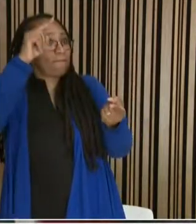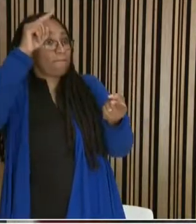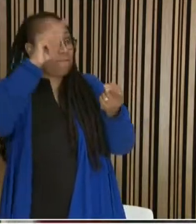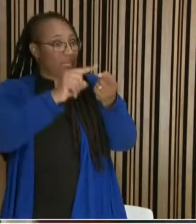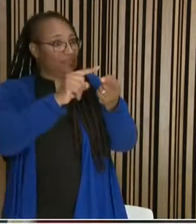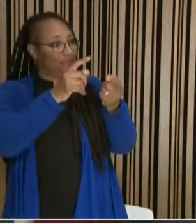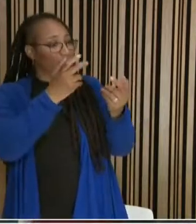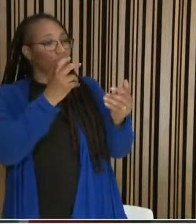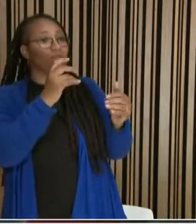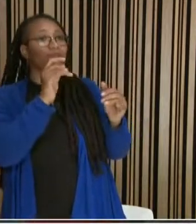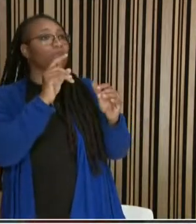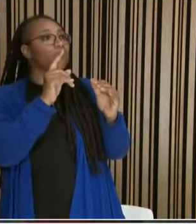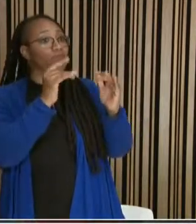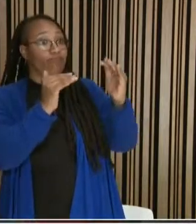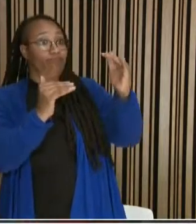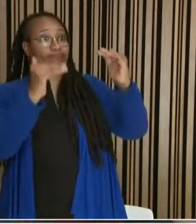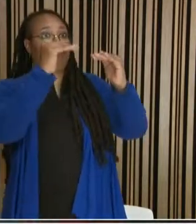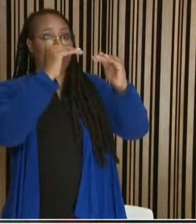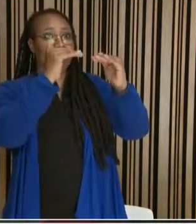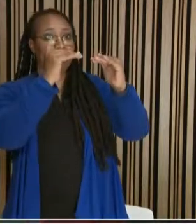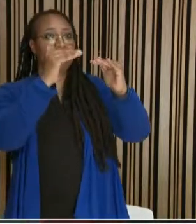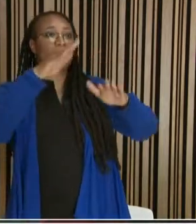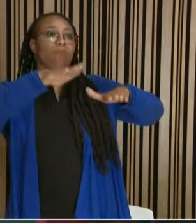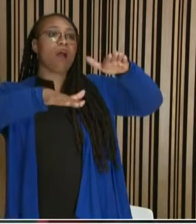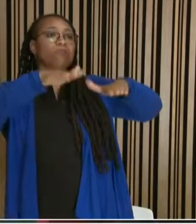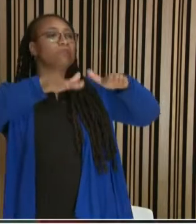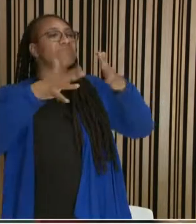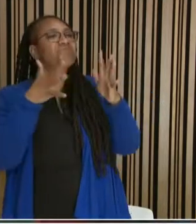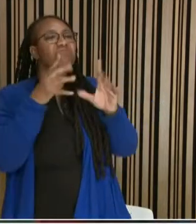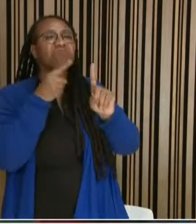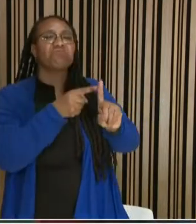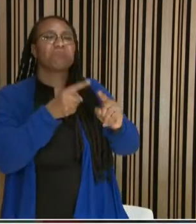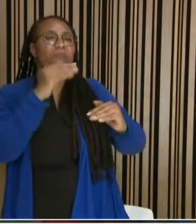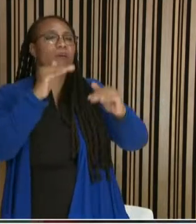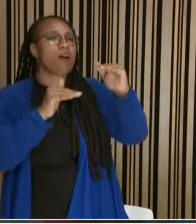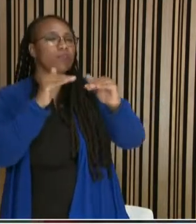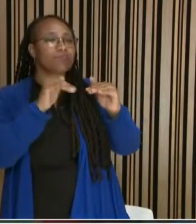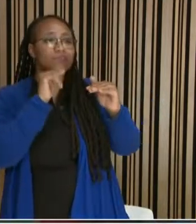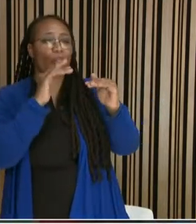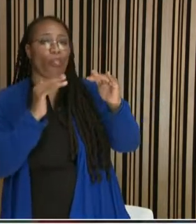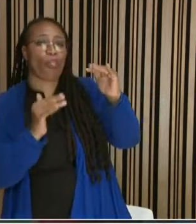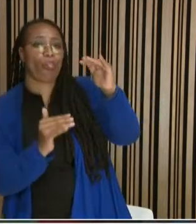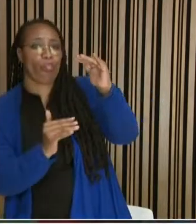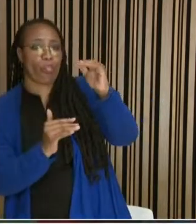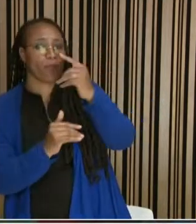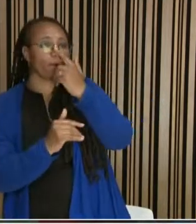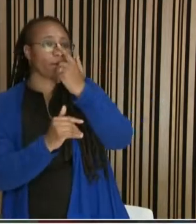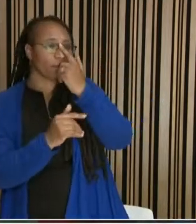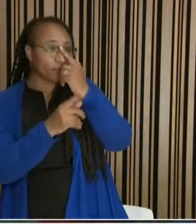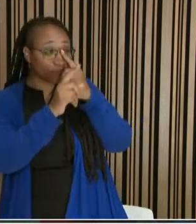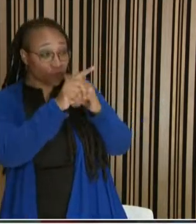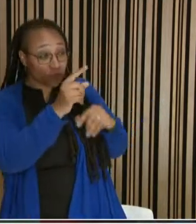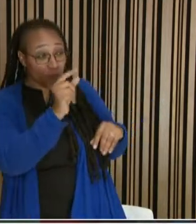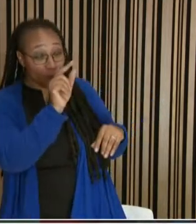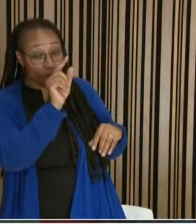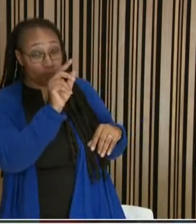And just so everybody knows, we had a $1.7 billion gap to